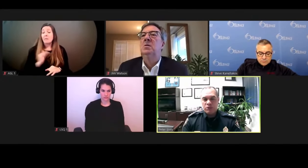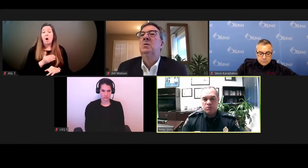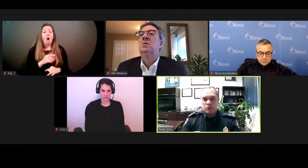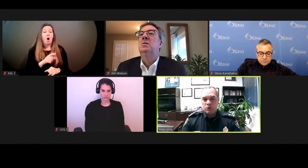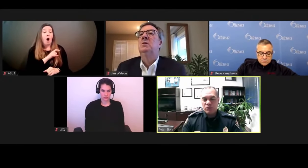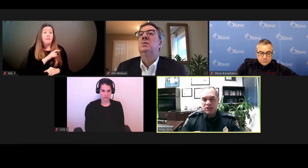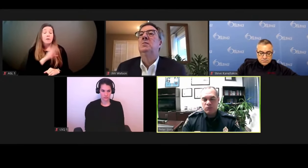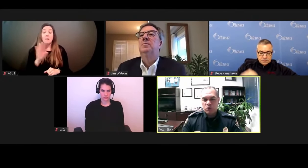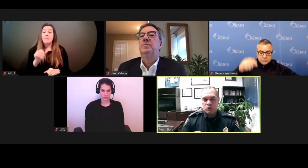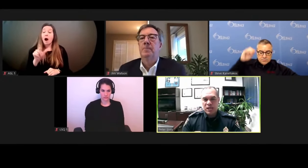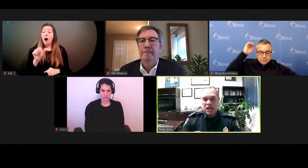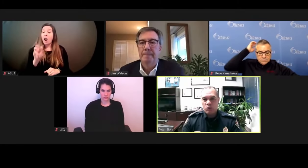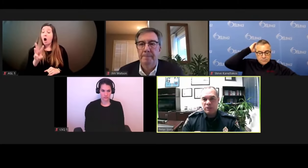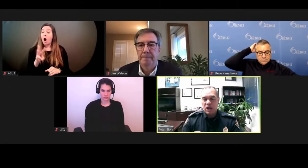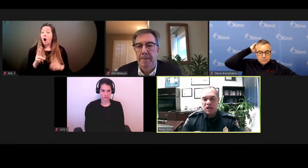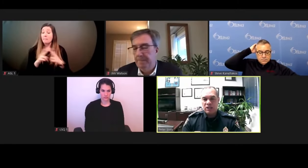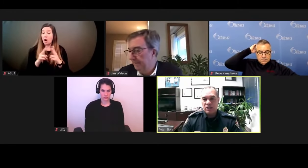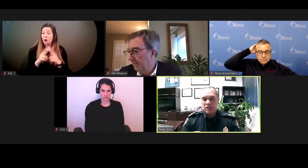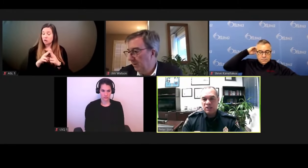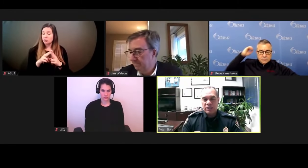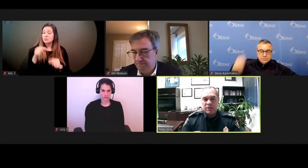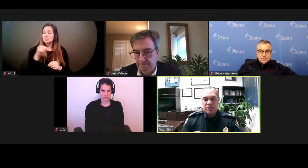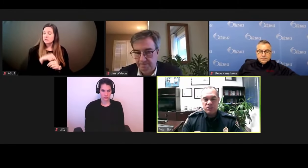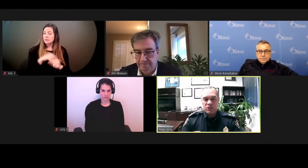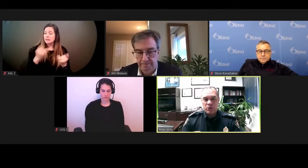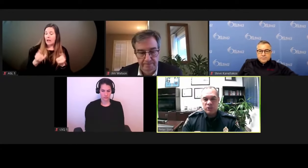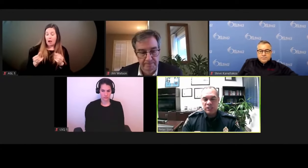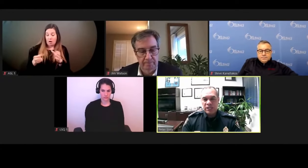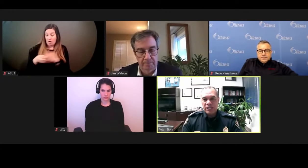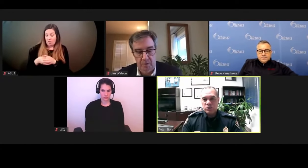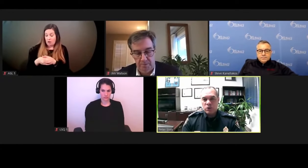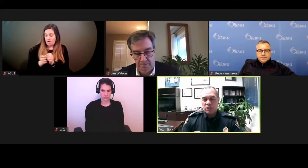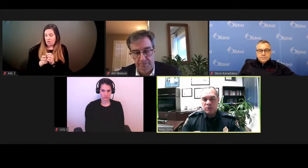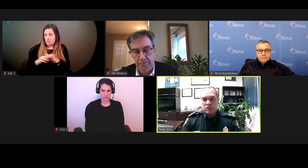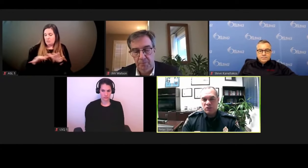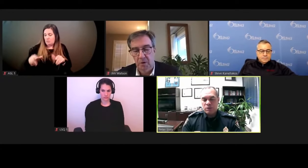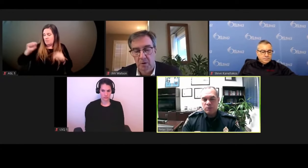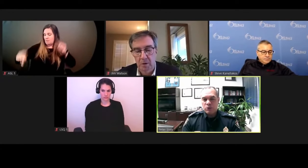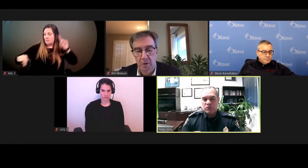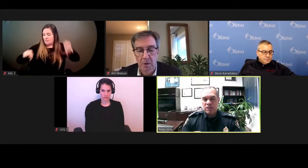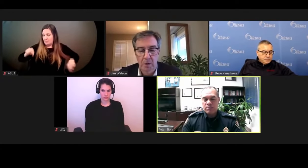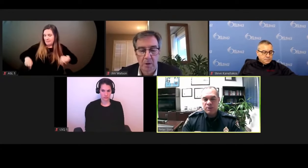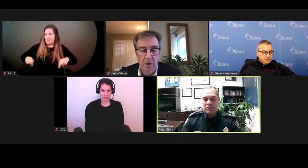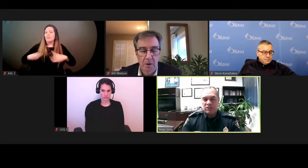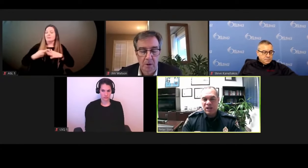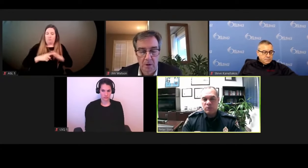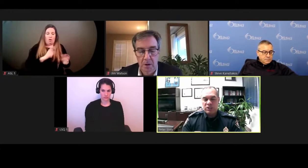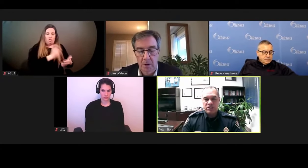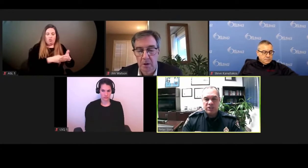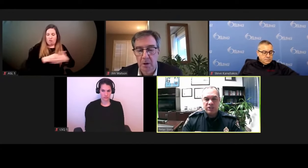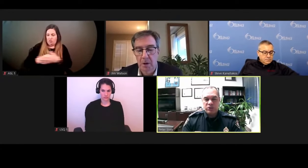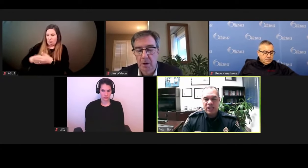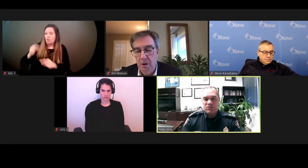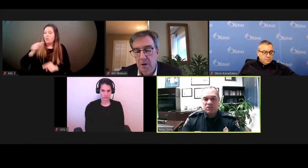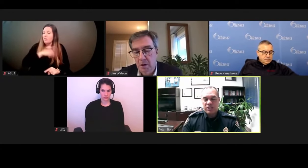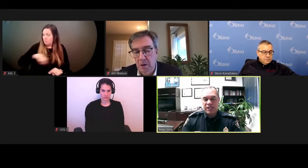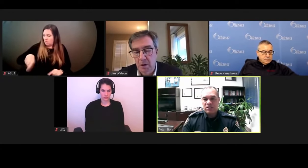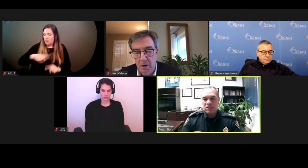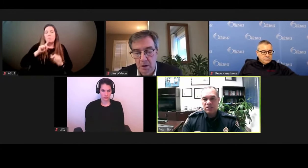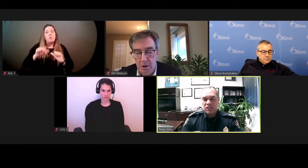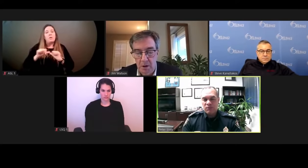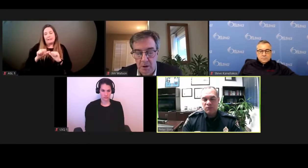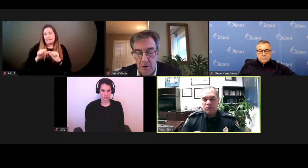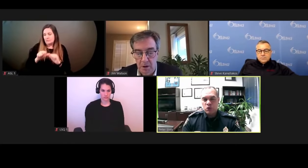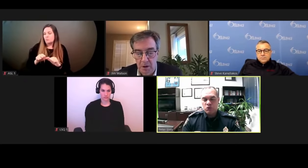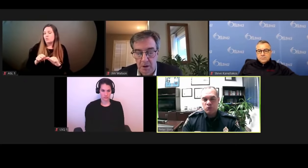been able to move that enforcement out beyond the immediate zone into our communities that have been most impacted. That will continue to escalate